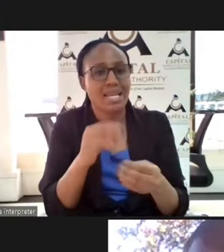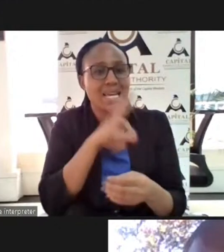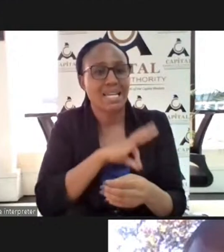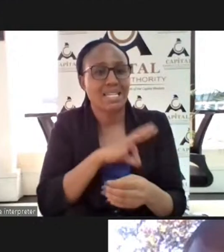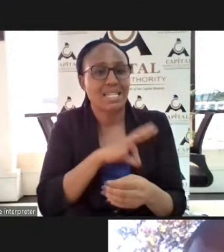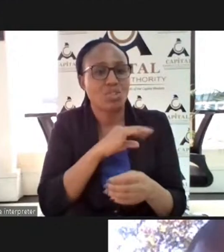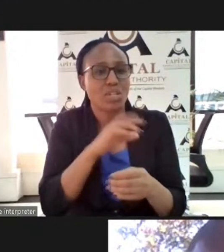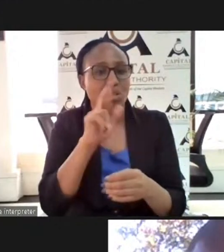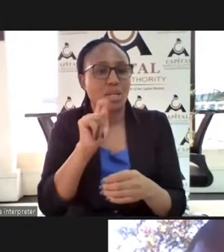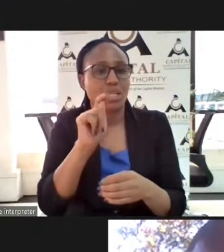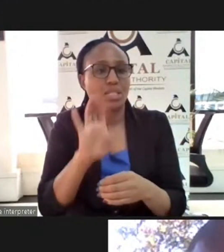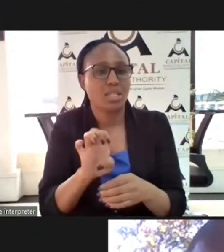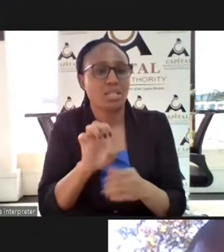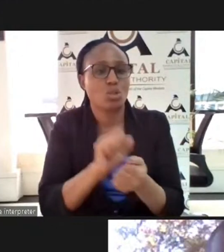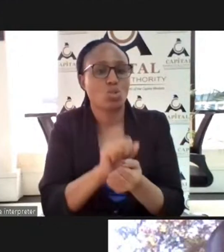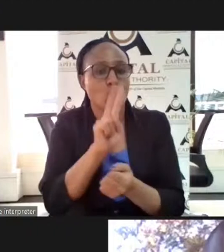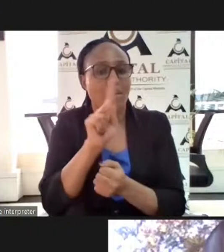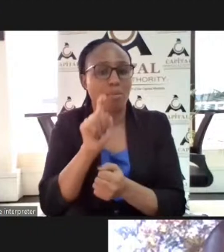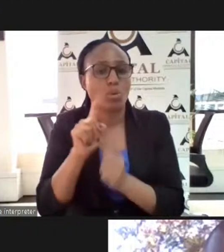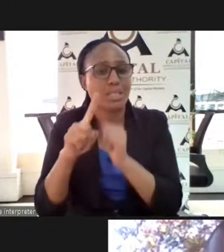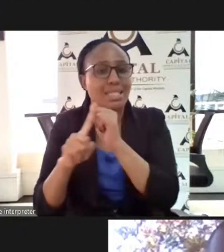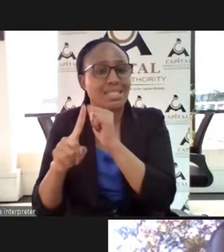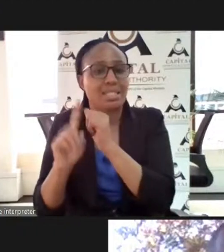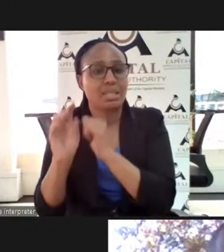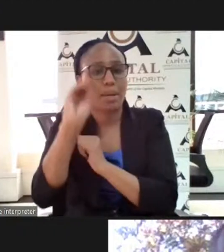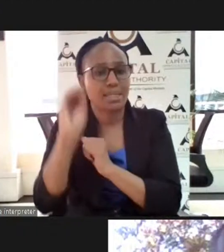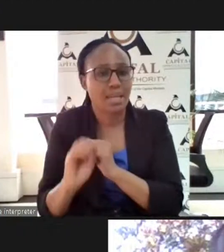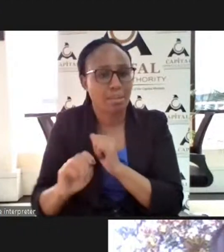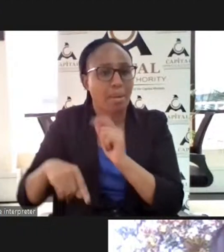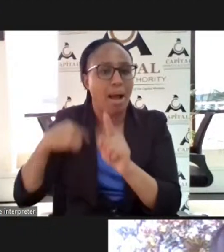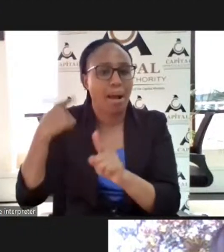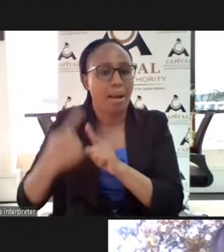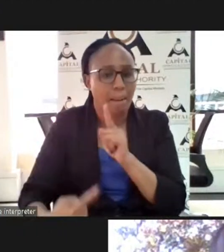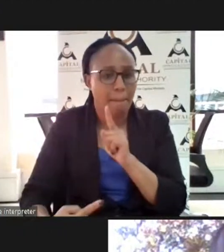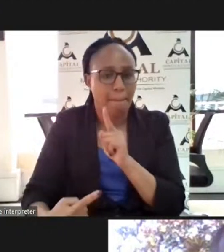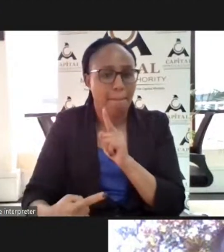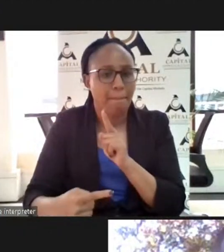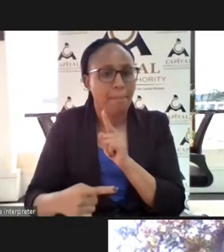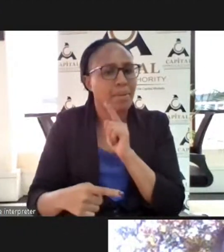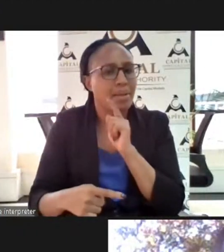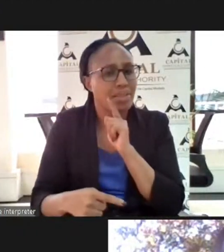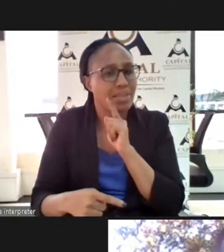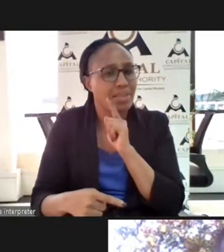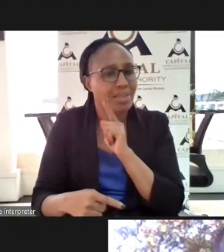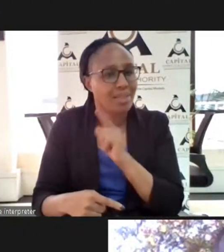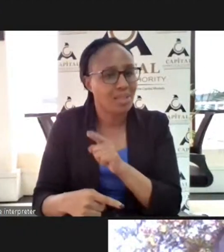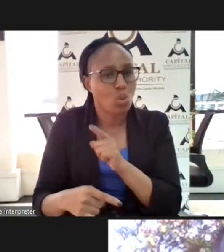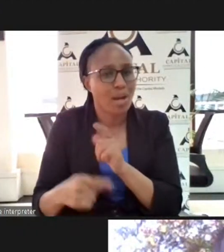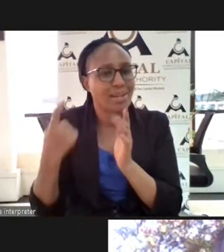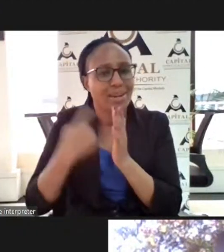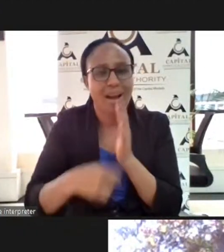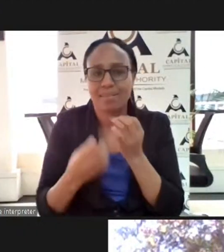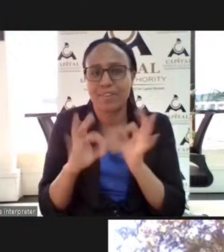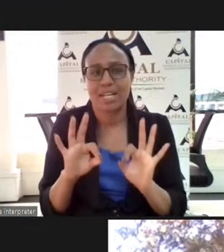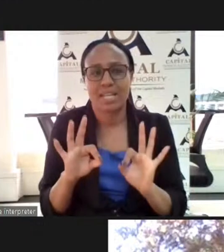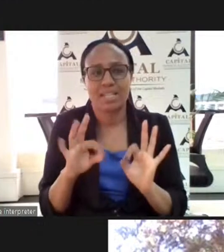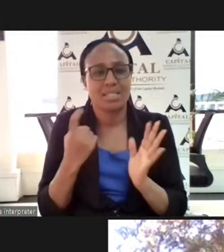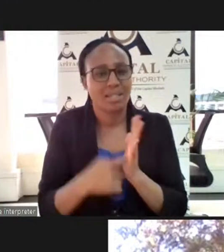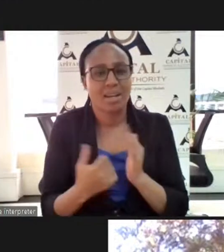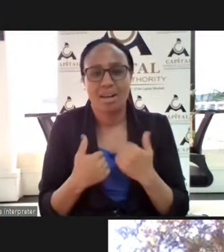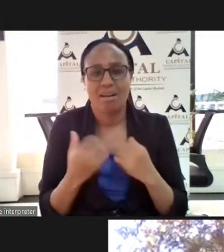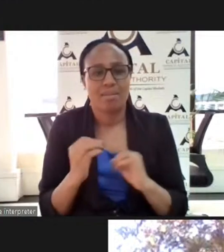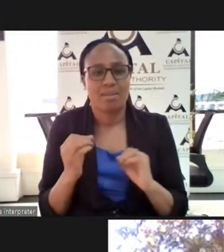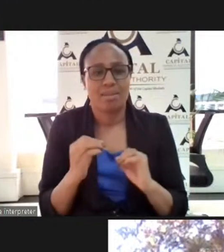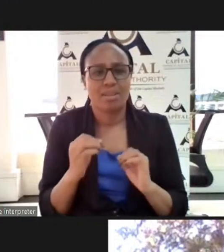of 12.667% per annum, and it is tax-free. So the fact that